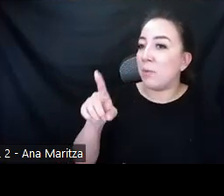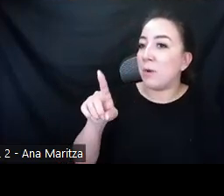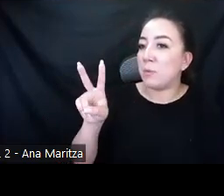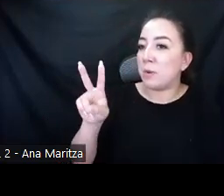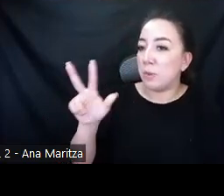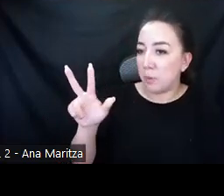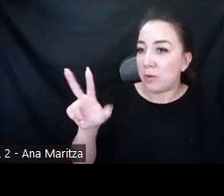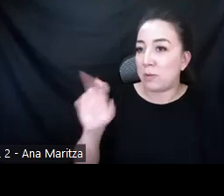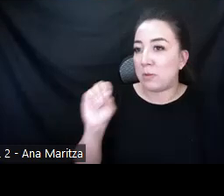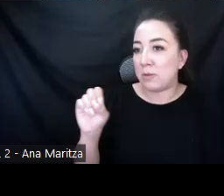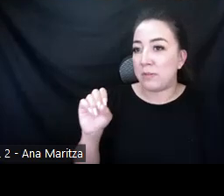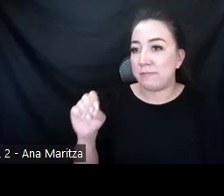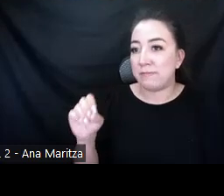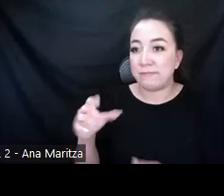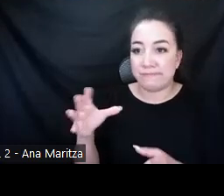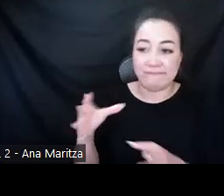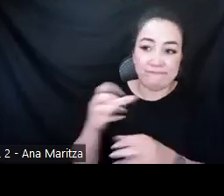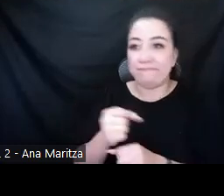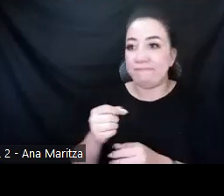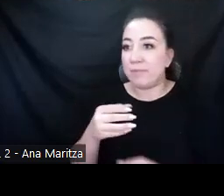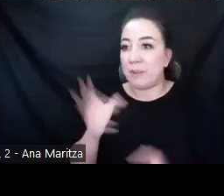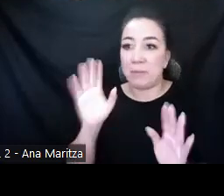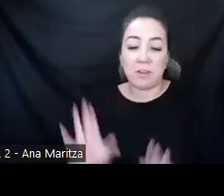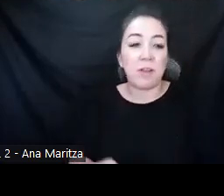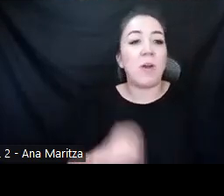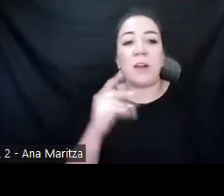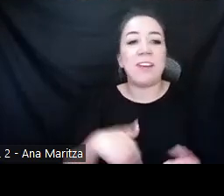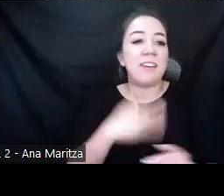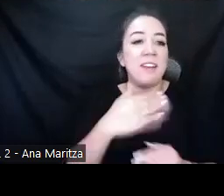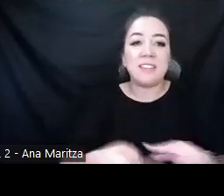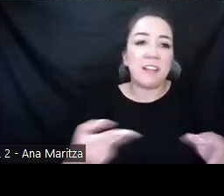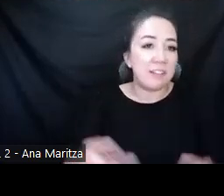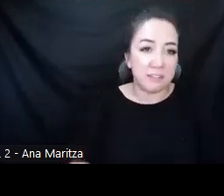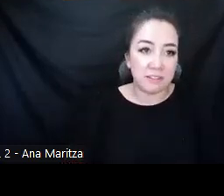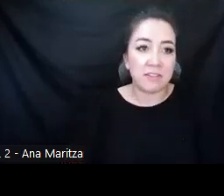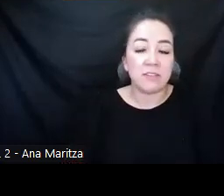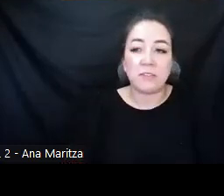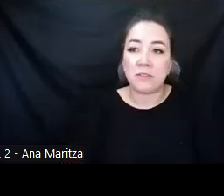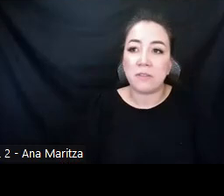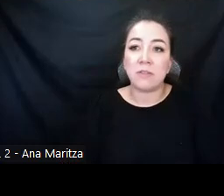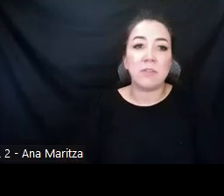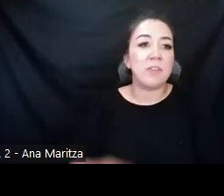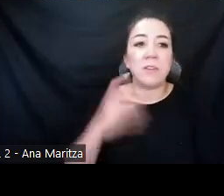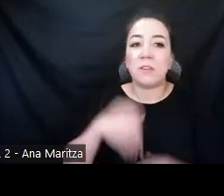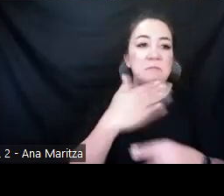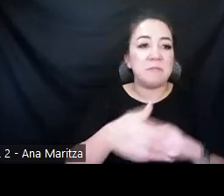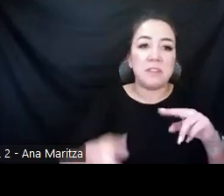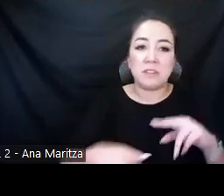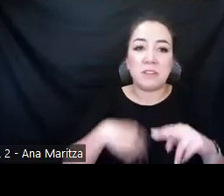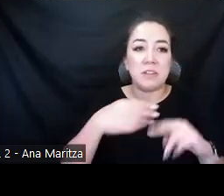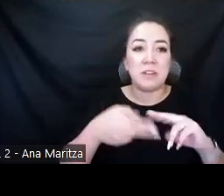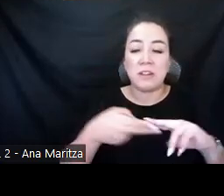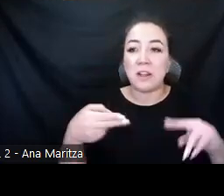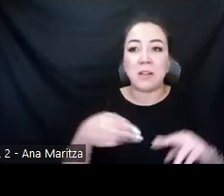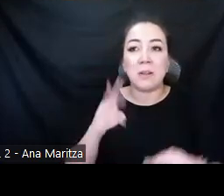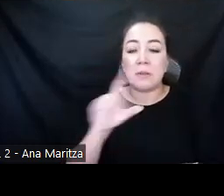if you can speed it up, that'd be great. Okay, let's just go to the next slide then. You know what, let's just go to the next slide because bills that aren't going